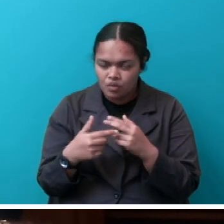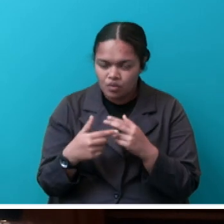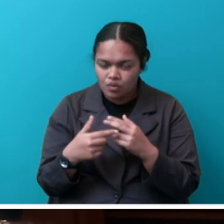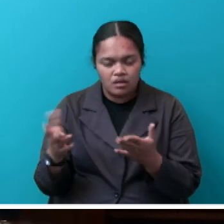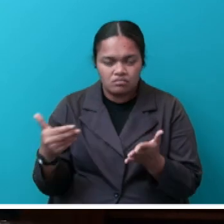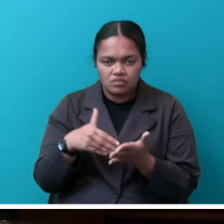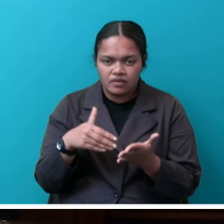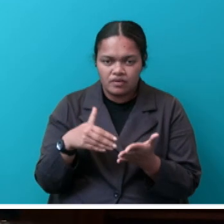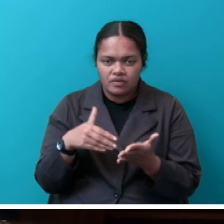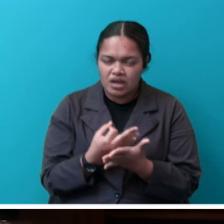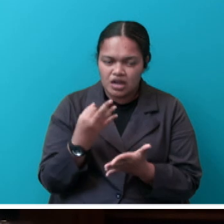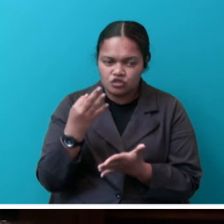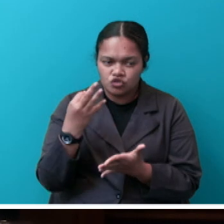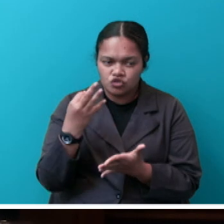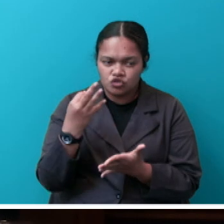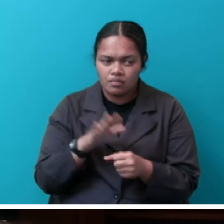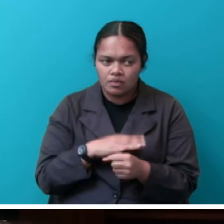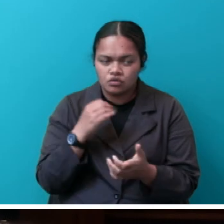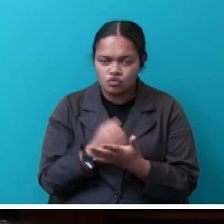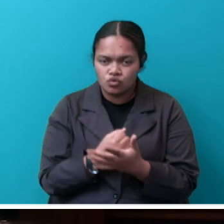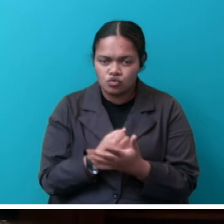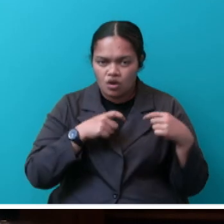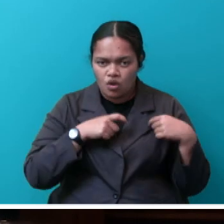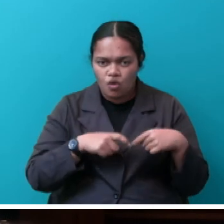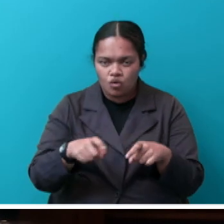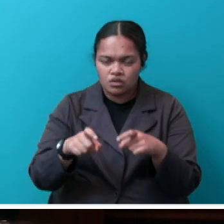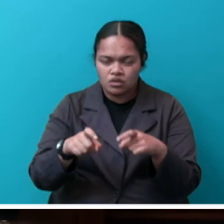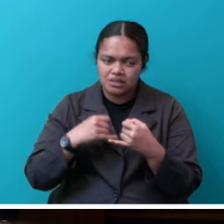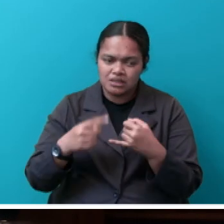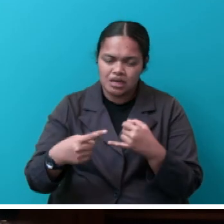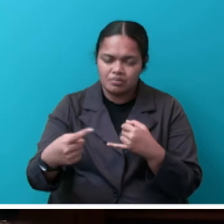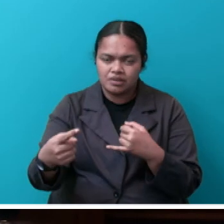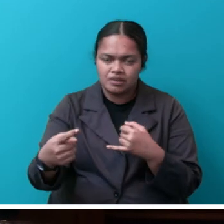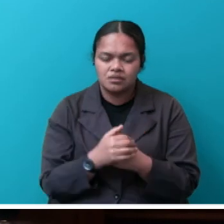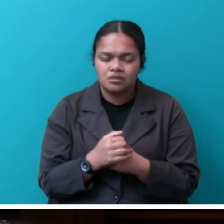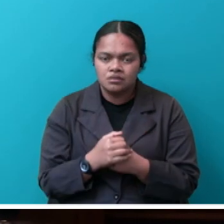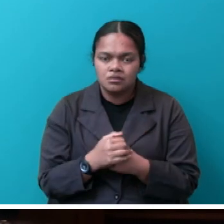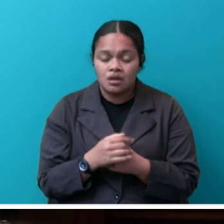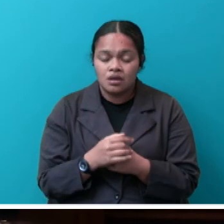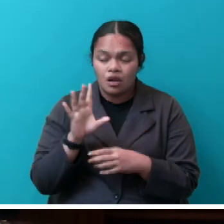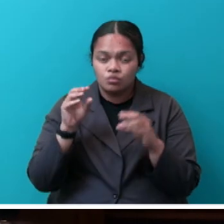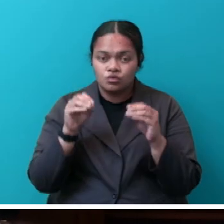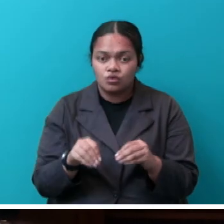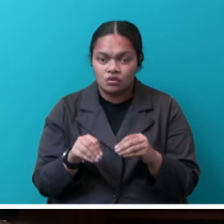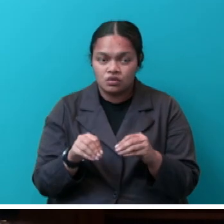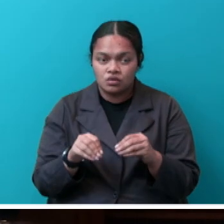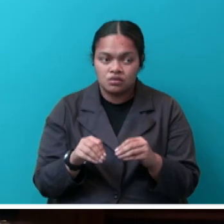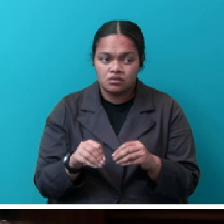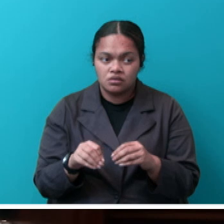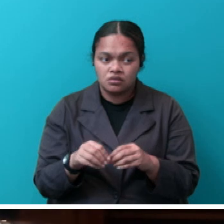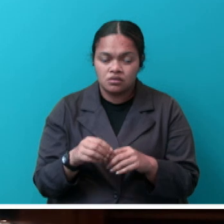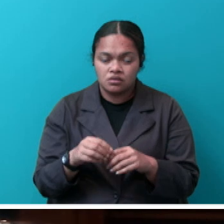financial strain, ensuring long-term sustainability. The outsourcing model